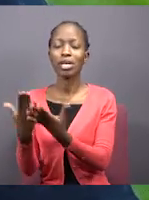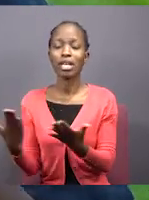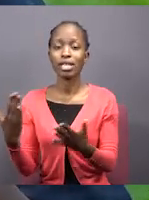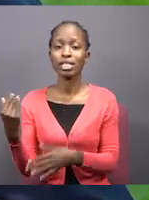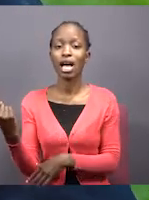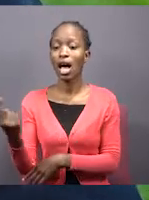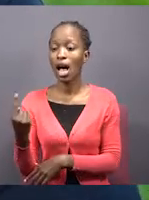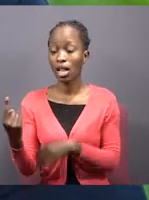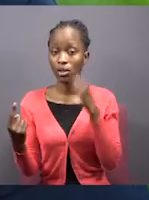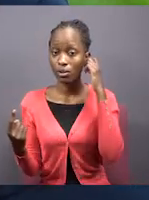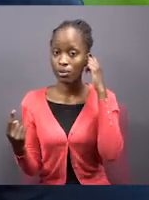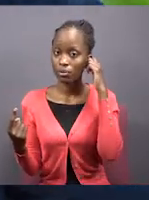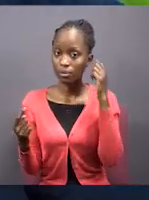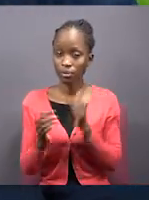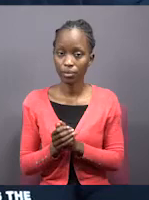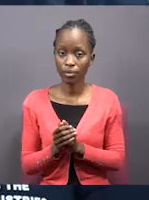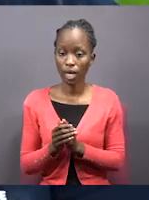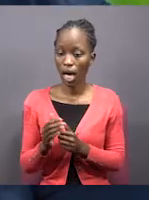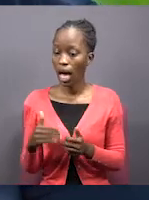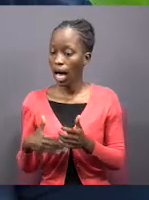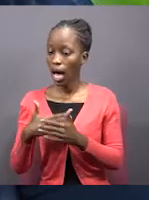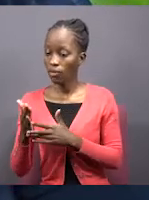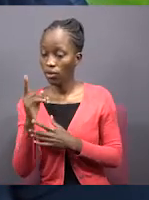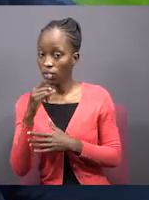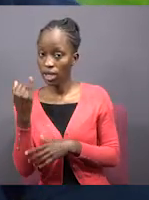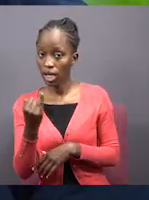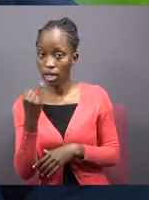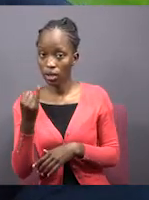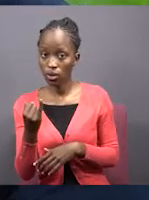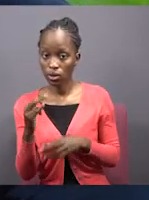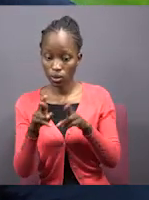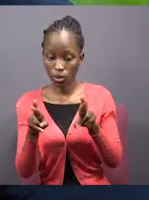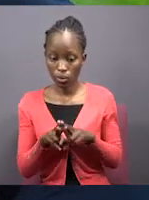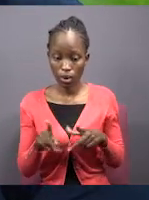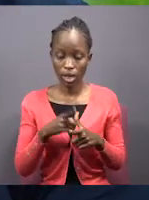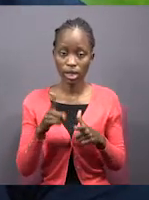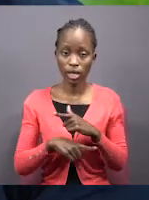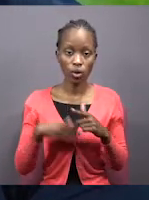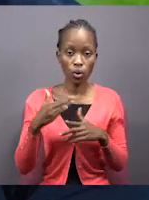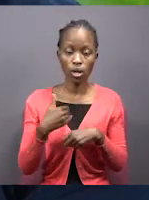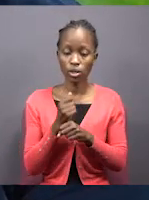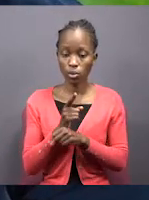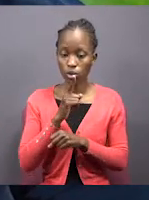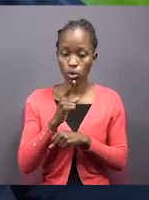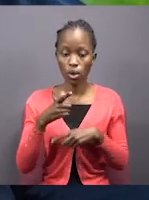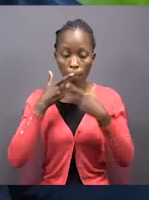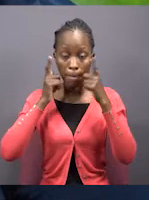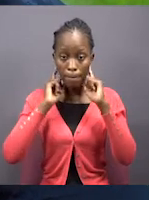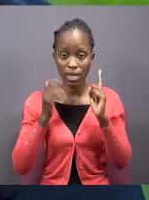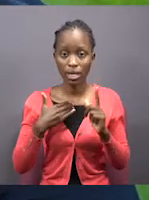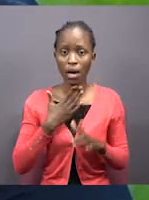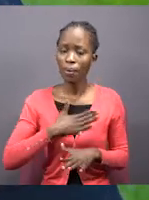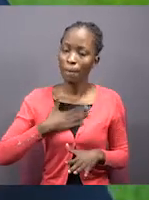used to wear a mask. So please, boys and girls, be wearing a mask, sanitizing all the time, even if you're in